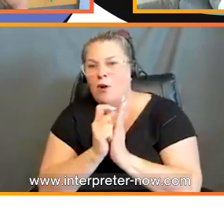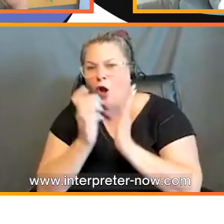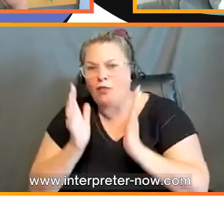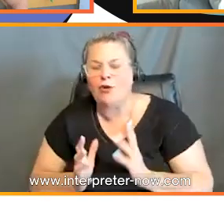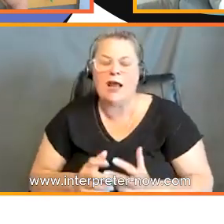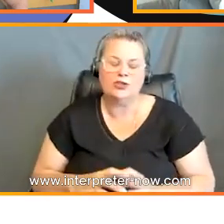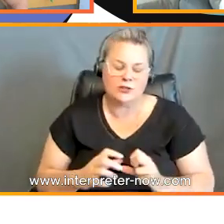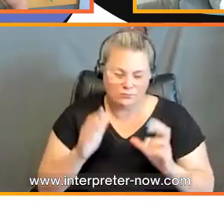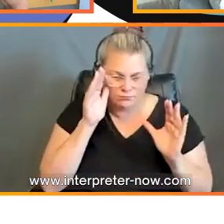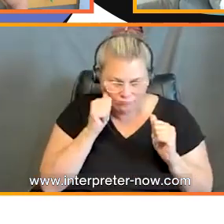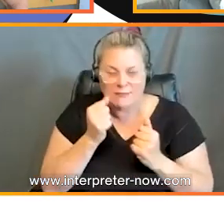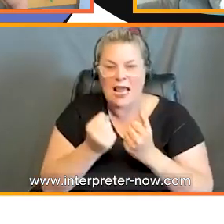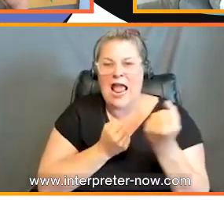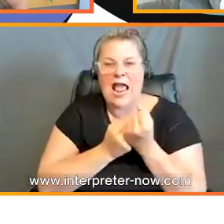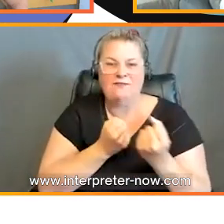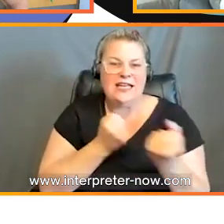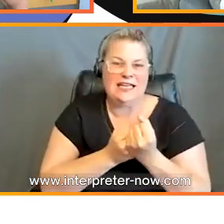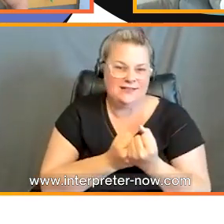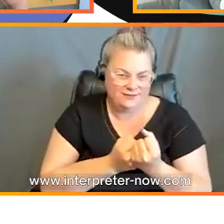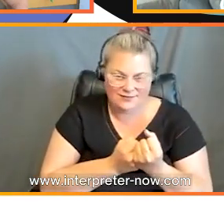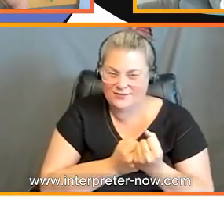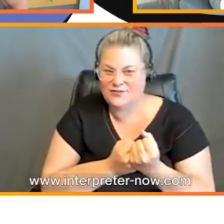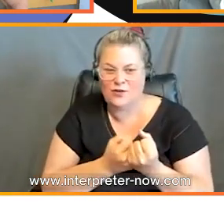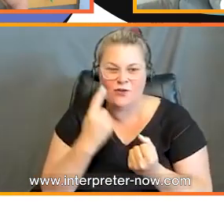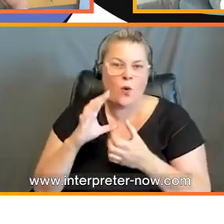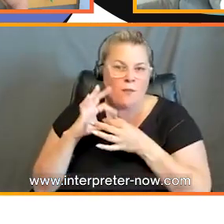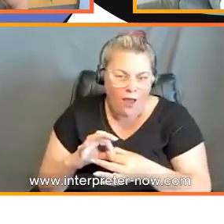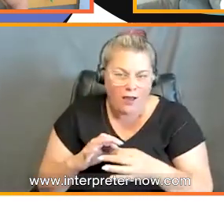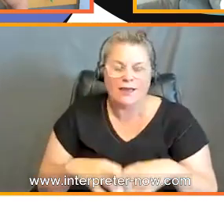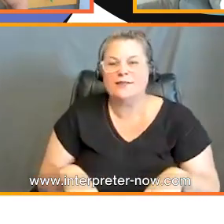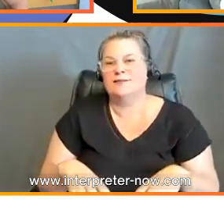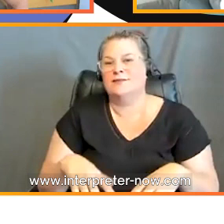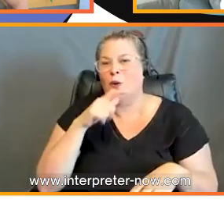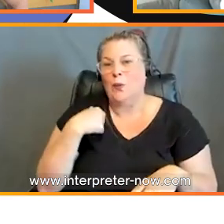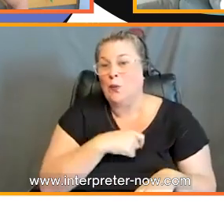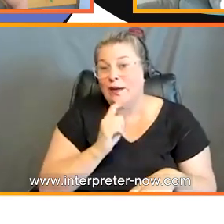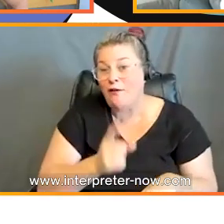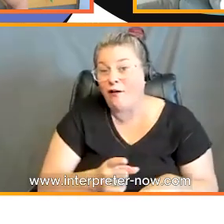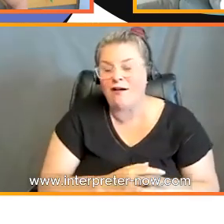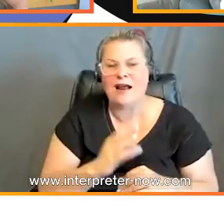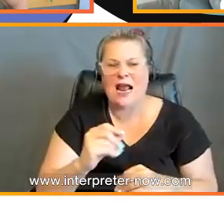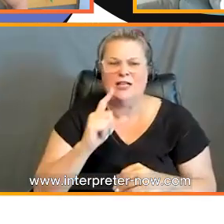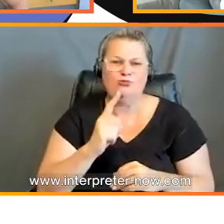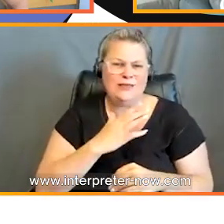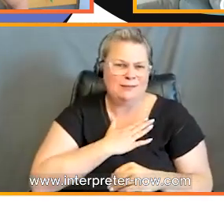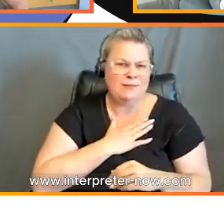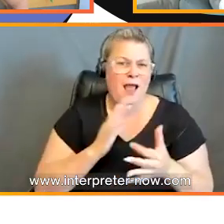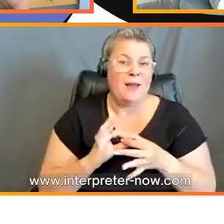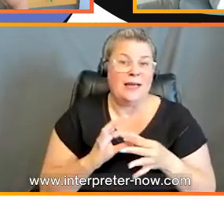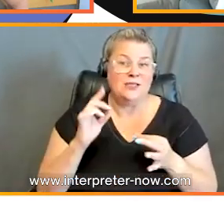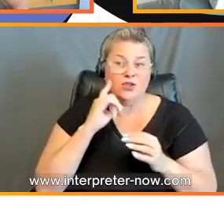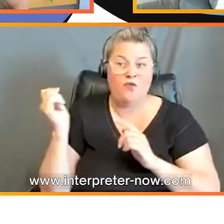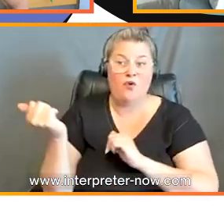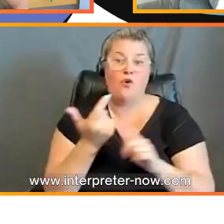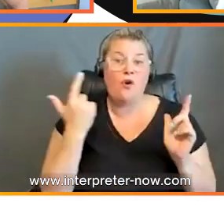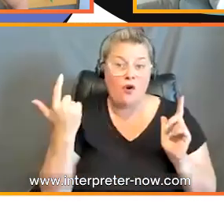for belonging and for being who we are. And it really is my message for everyone that we